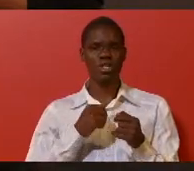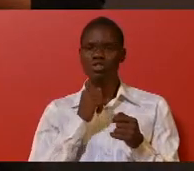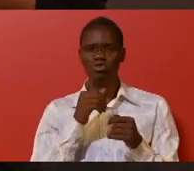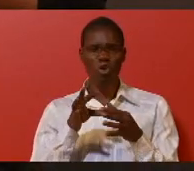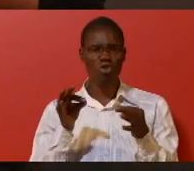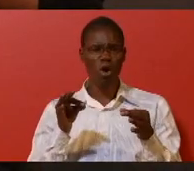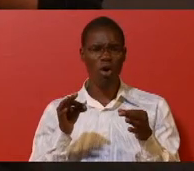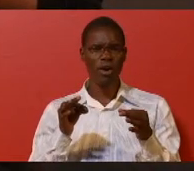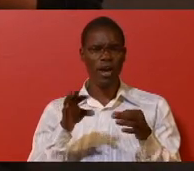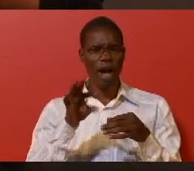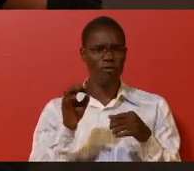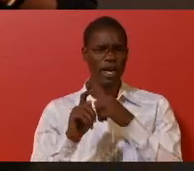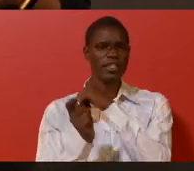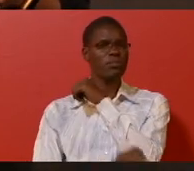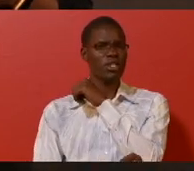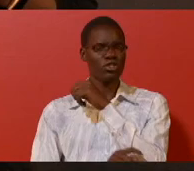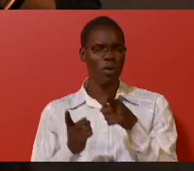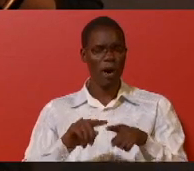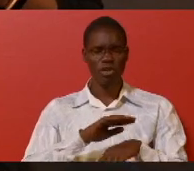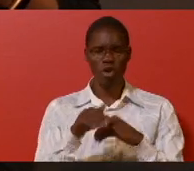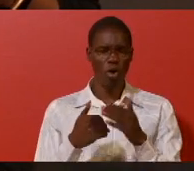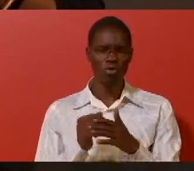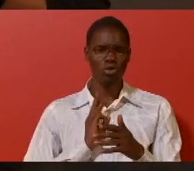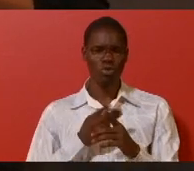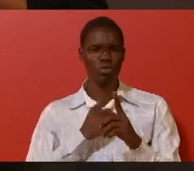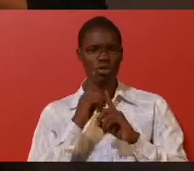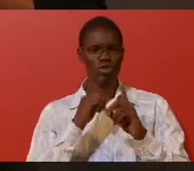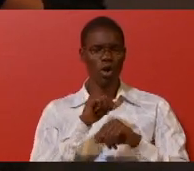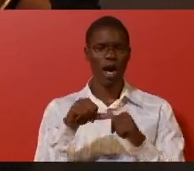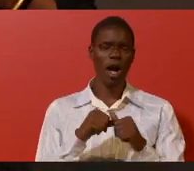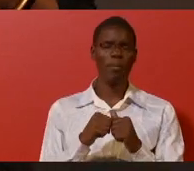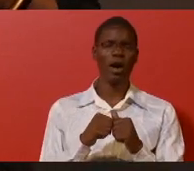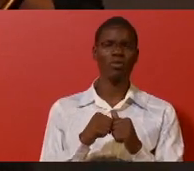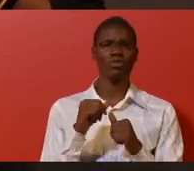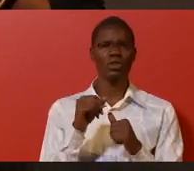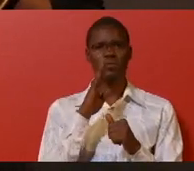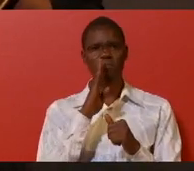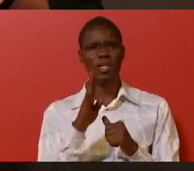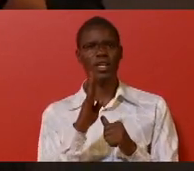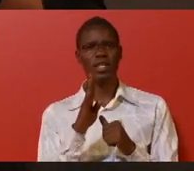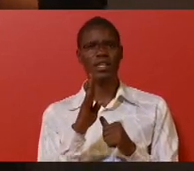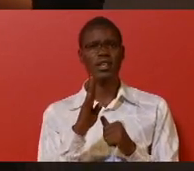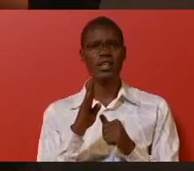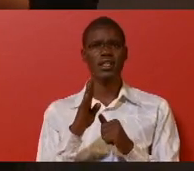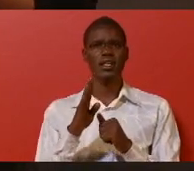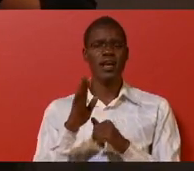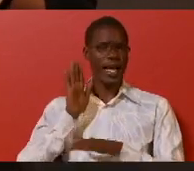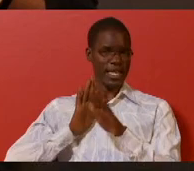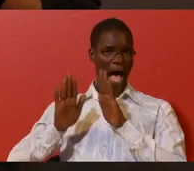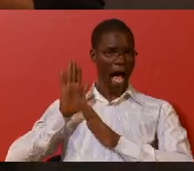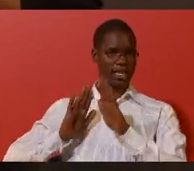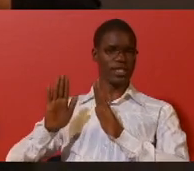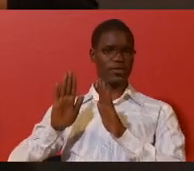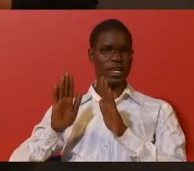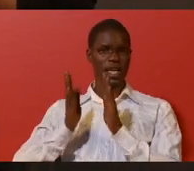our emotions get the best of us. Remember we spoke last night about, or was it 2 nights ago, about being reactive and not last